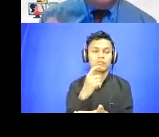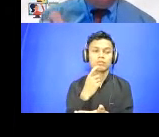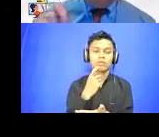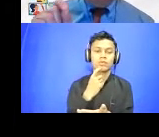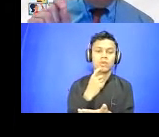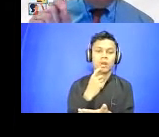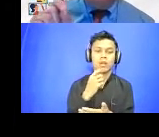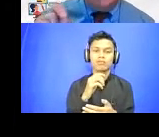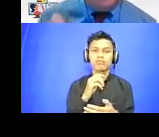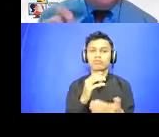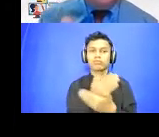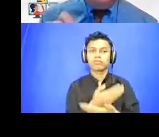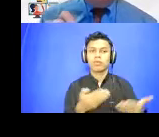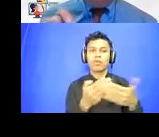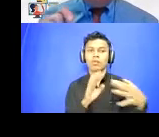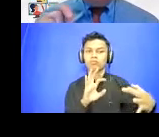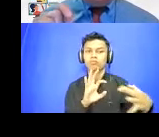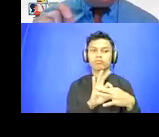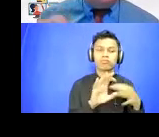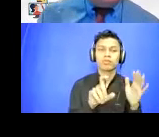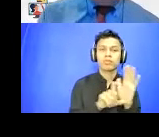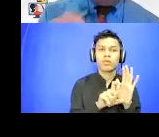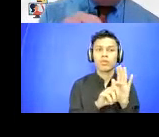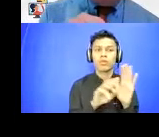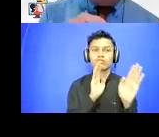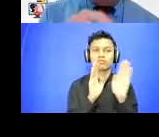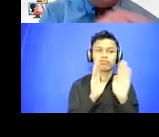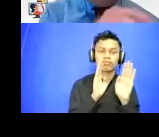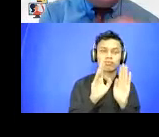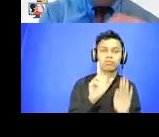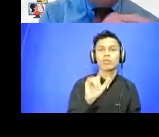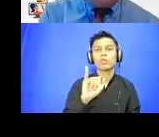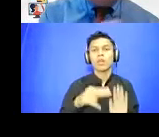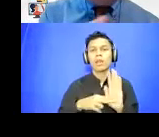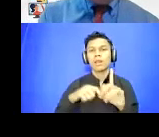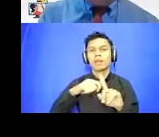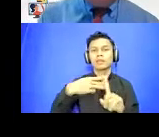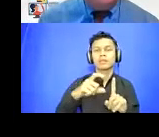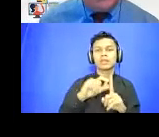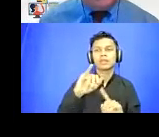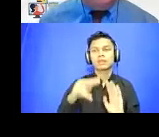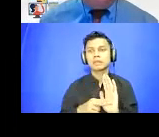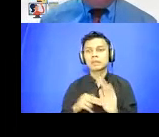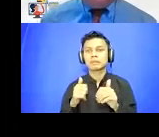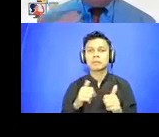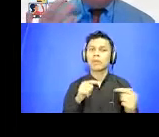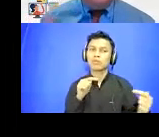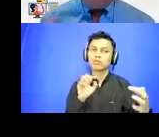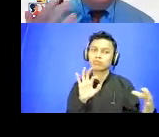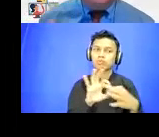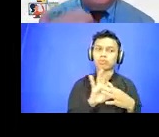current clients or former clients. Or you might have a Facebook friend that wants to become your client.